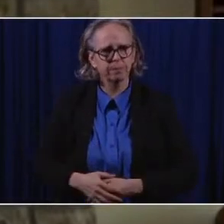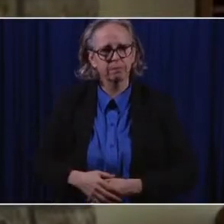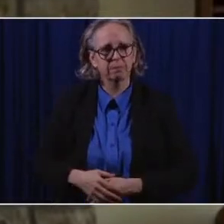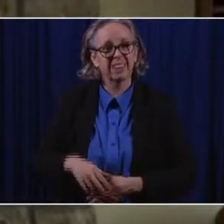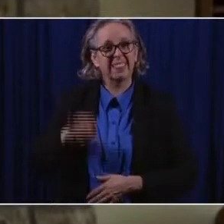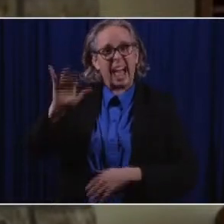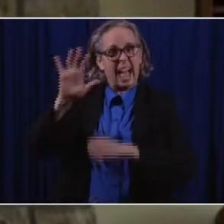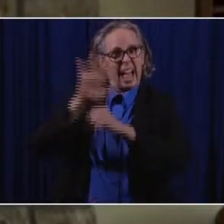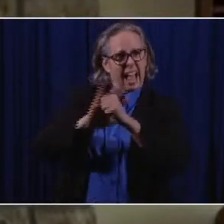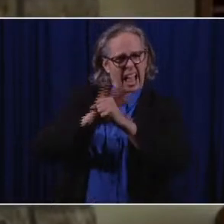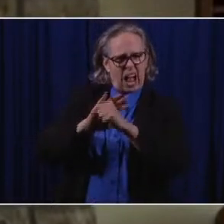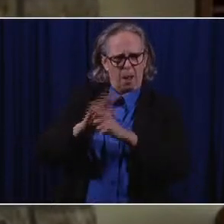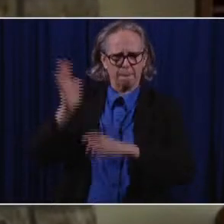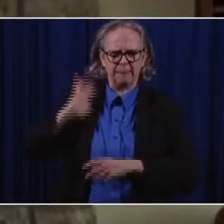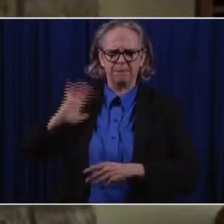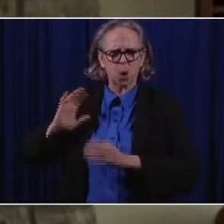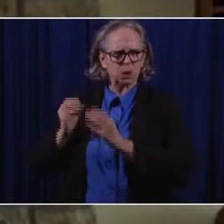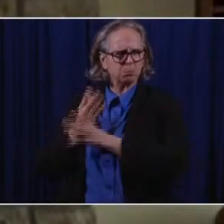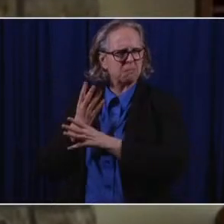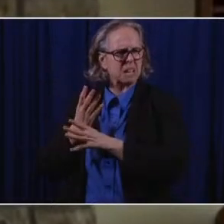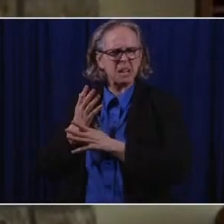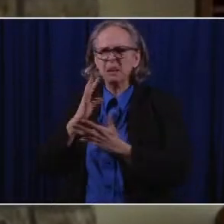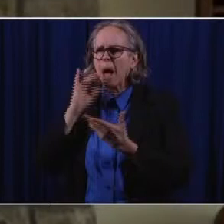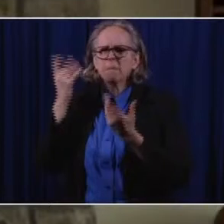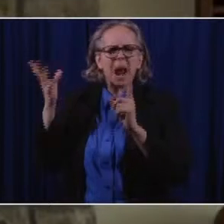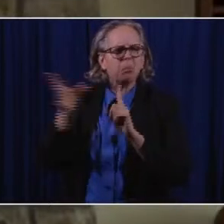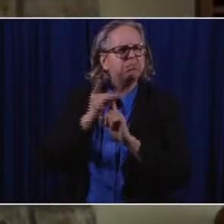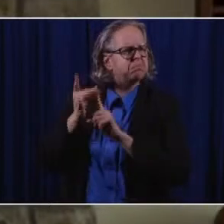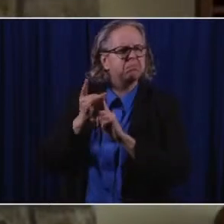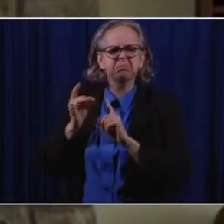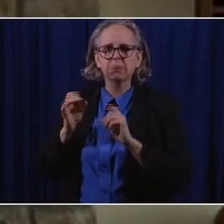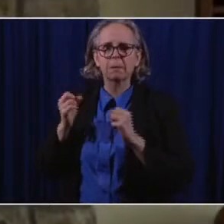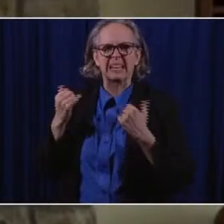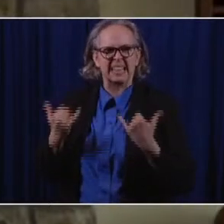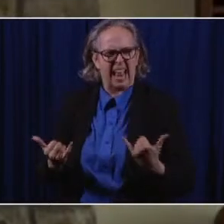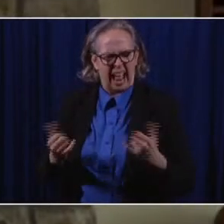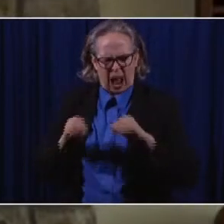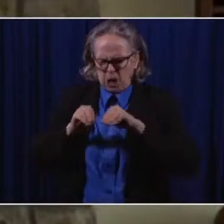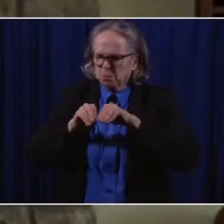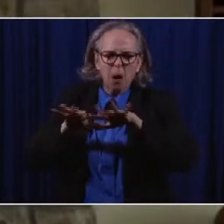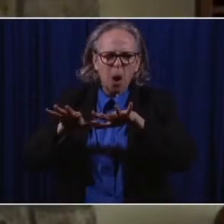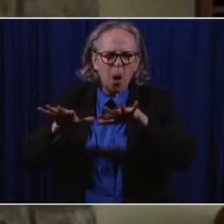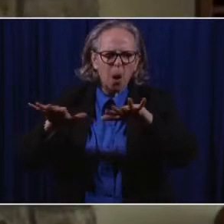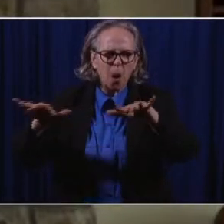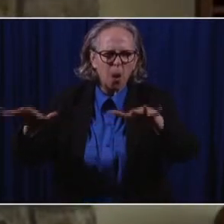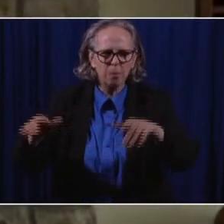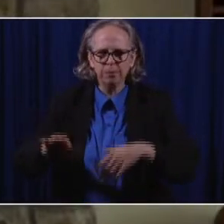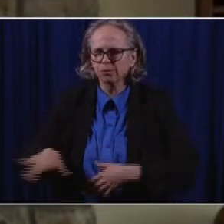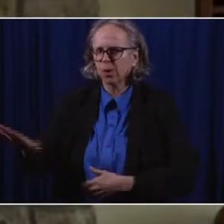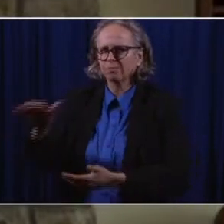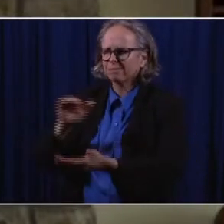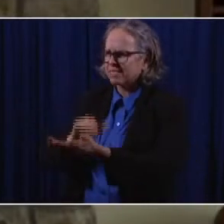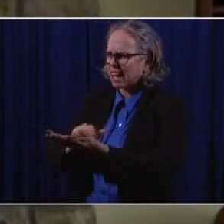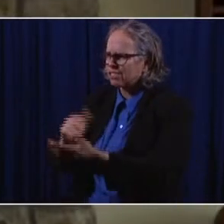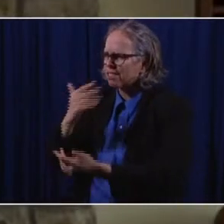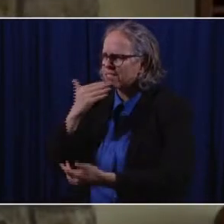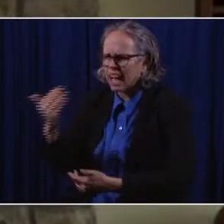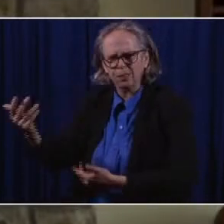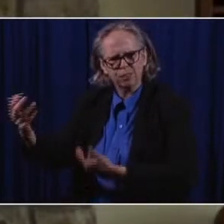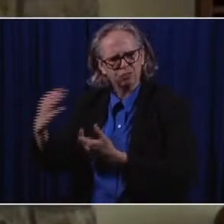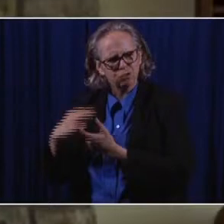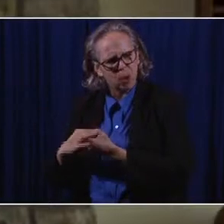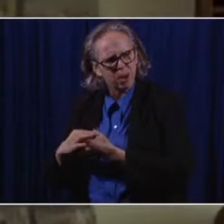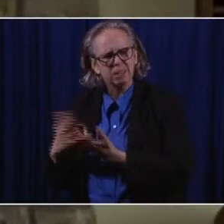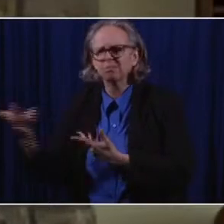is everywhere throughout the state. And so, Doctor, thank you very much for joining us and telling us a little